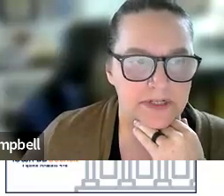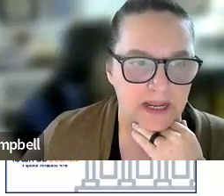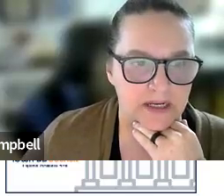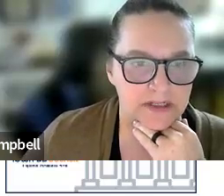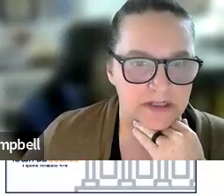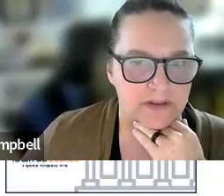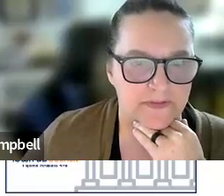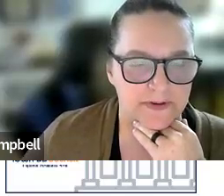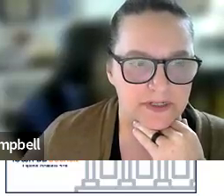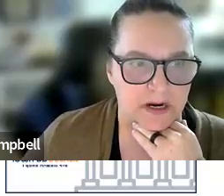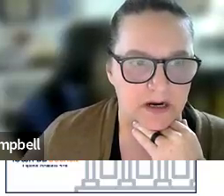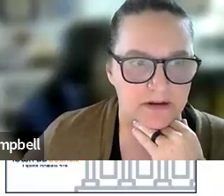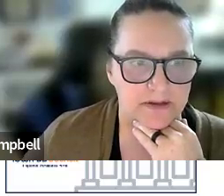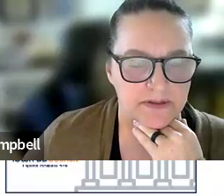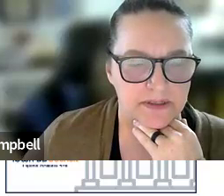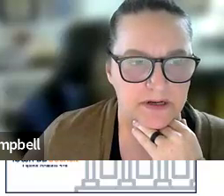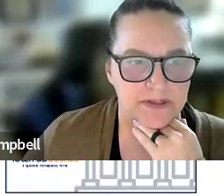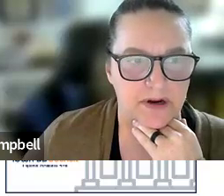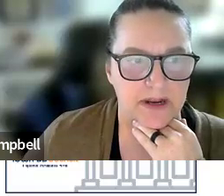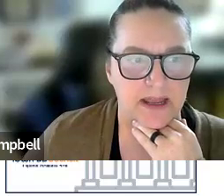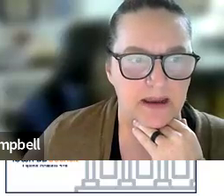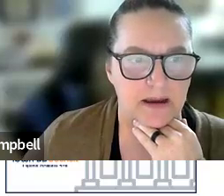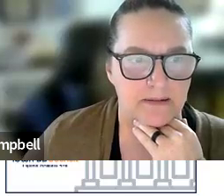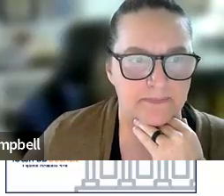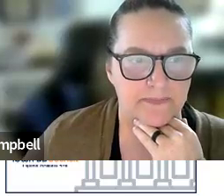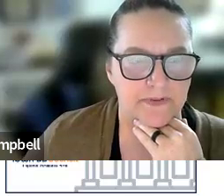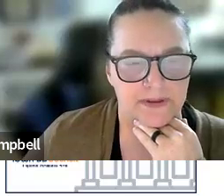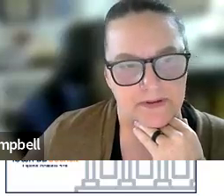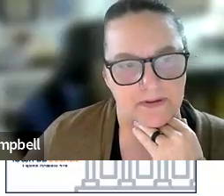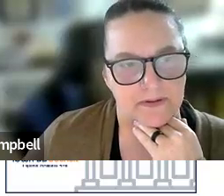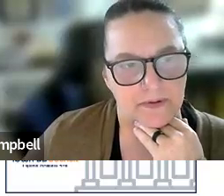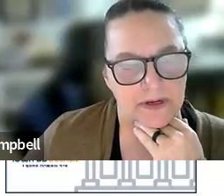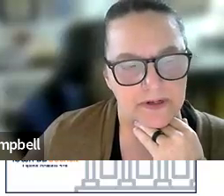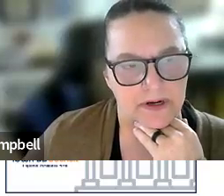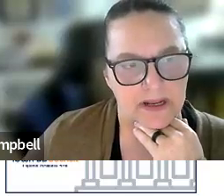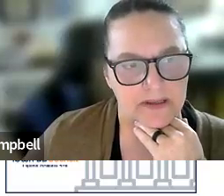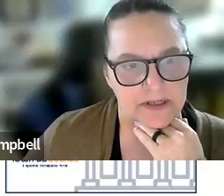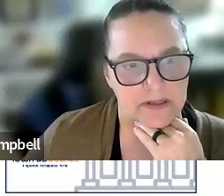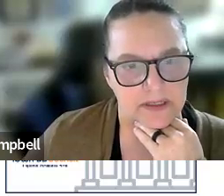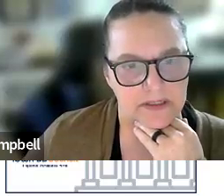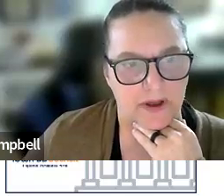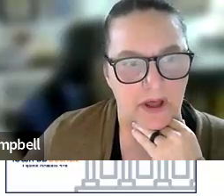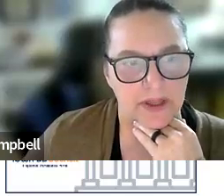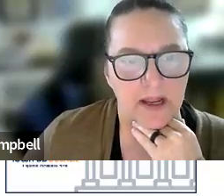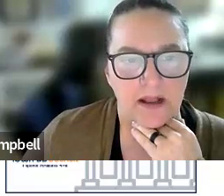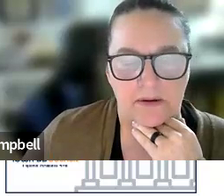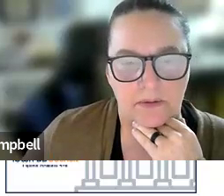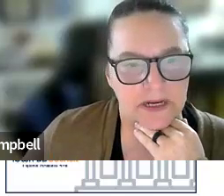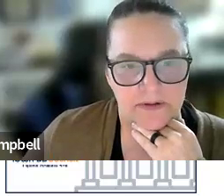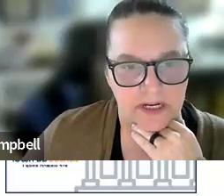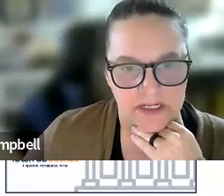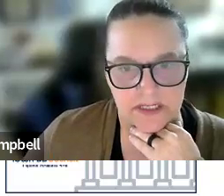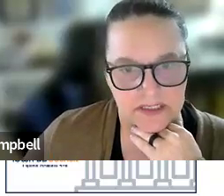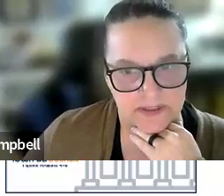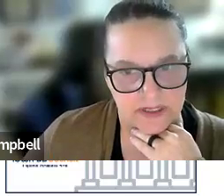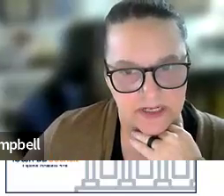no change in the first year. So this year starting, for the school year starting this fall, there will be